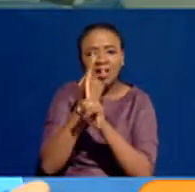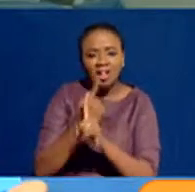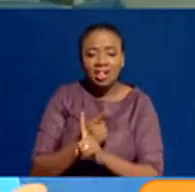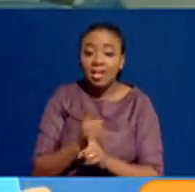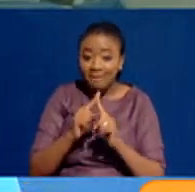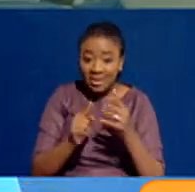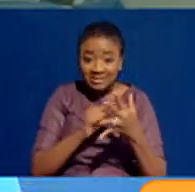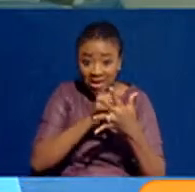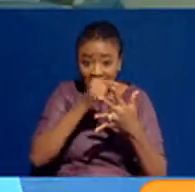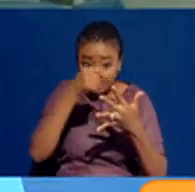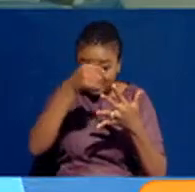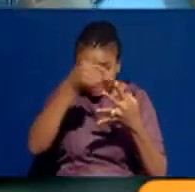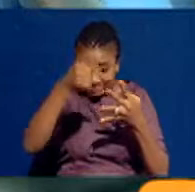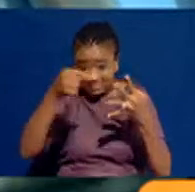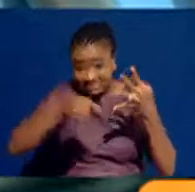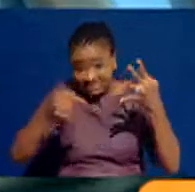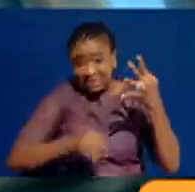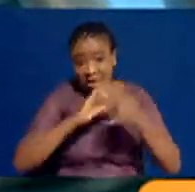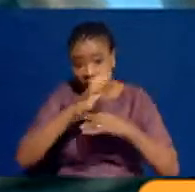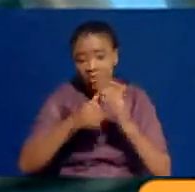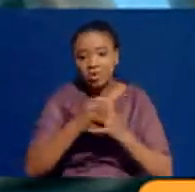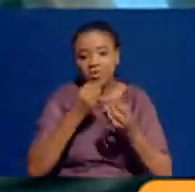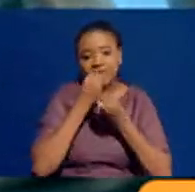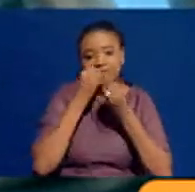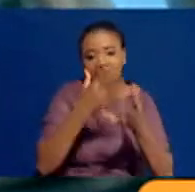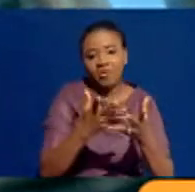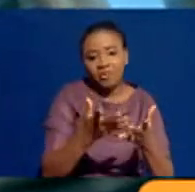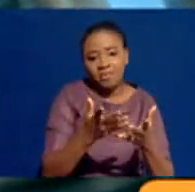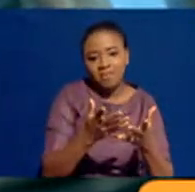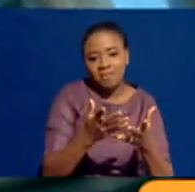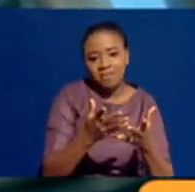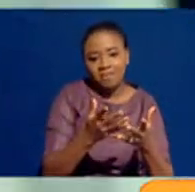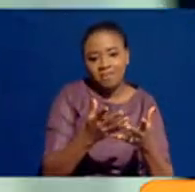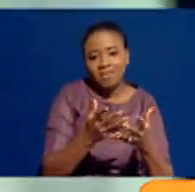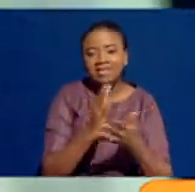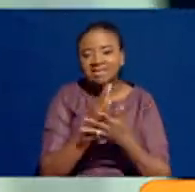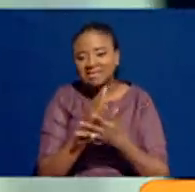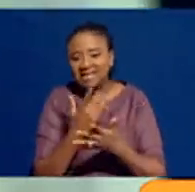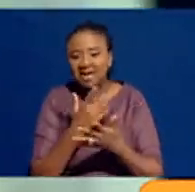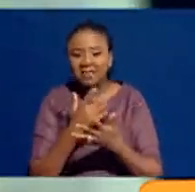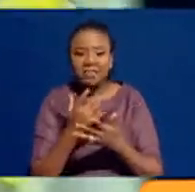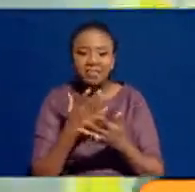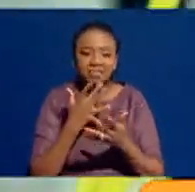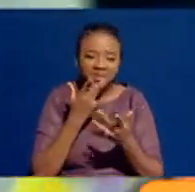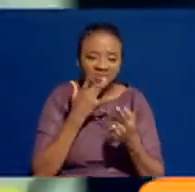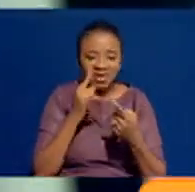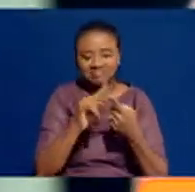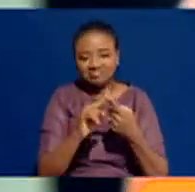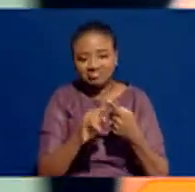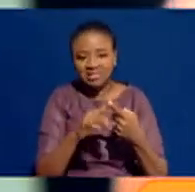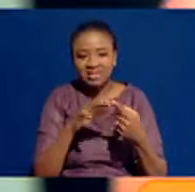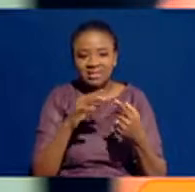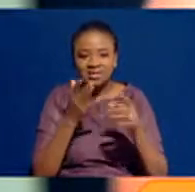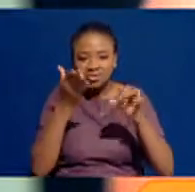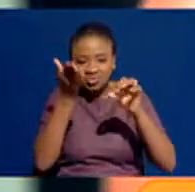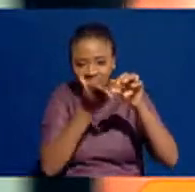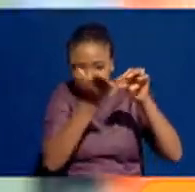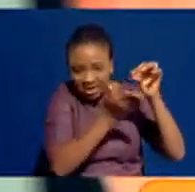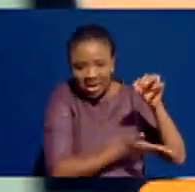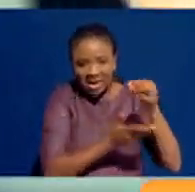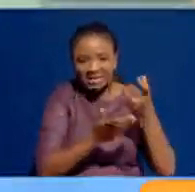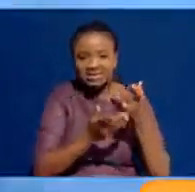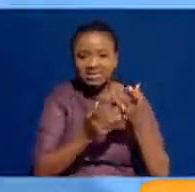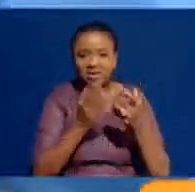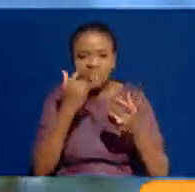patients. Some choose sleeve and some choose bypass. There are some patients who are not suitable for sleeve, for example. Maybe they have